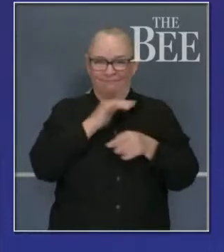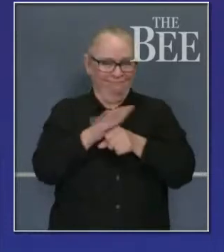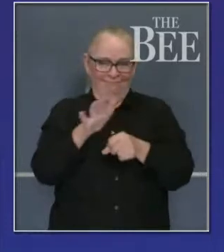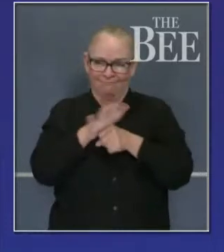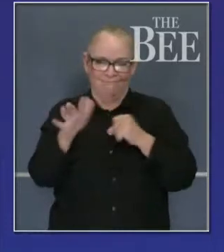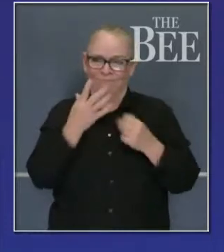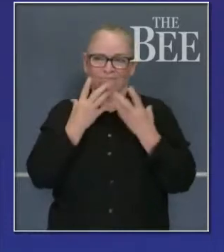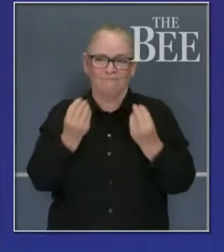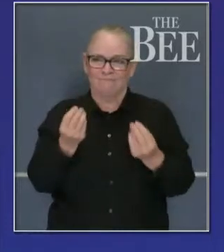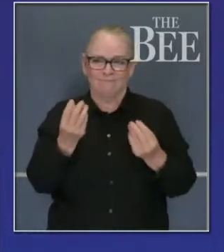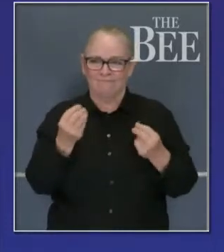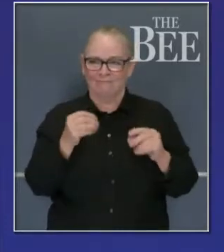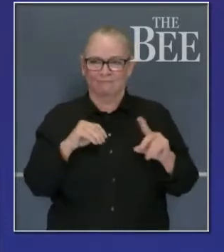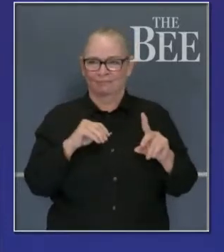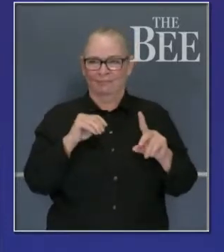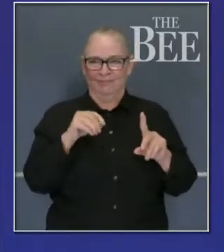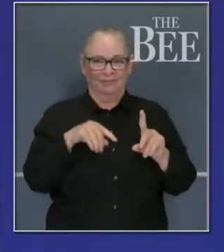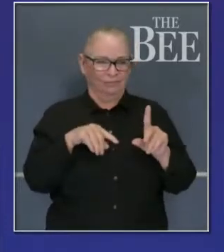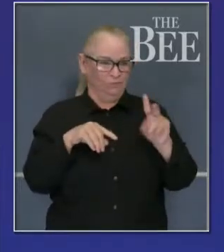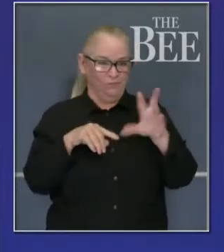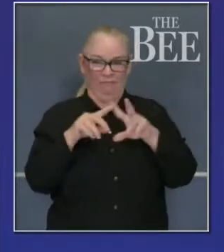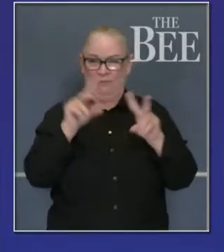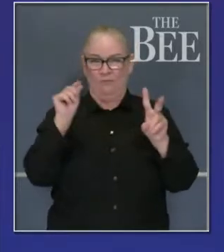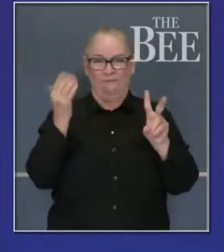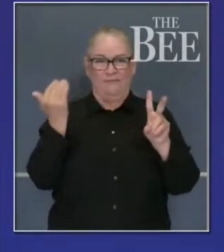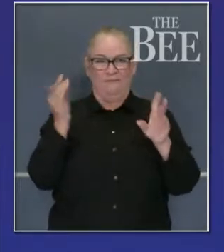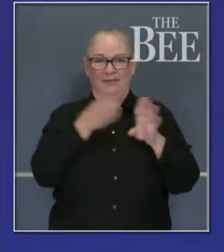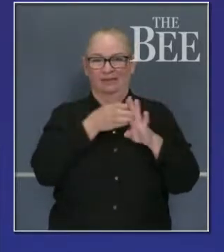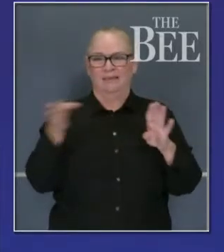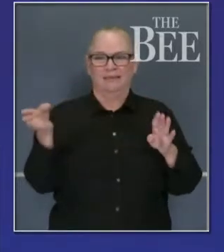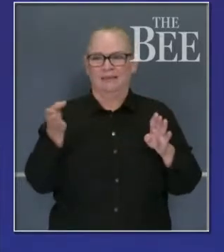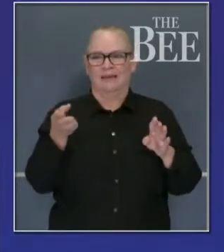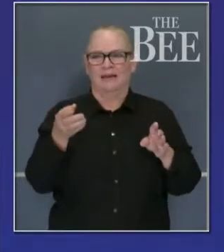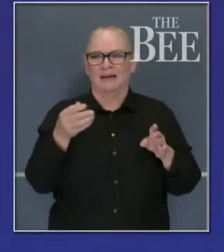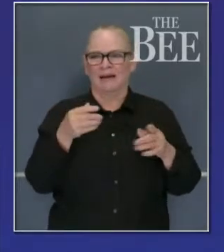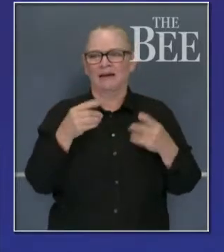2015, arguably that ended in 2017. That